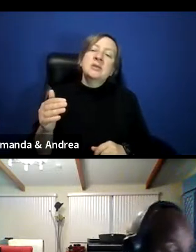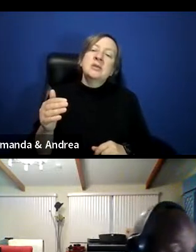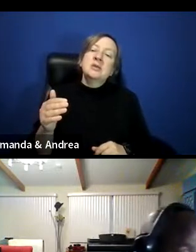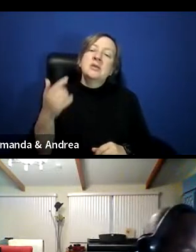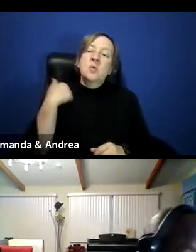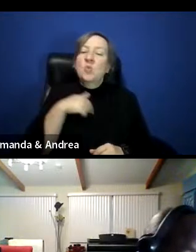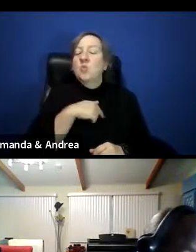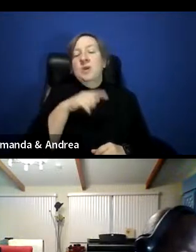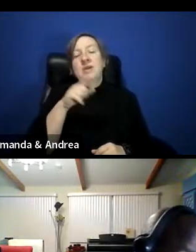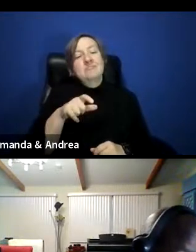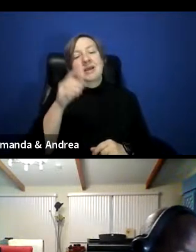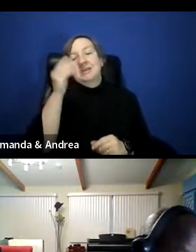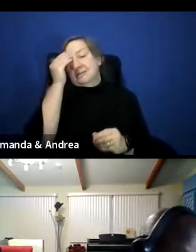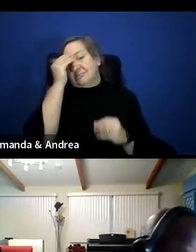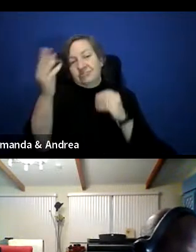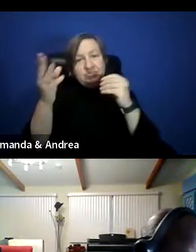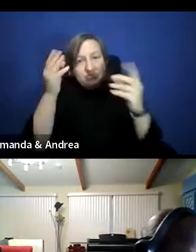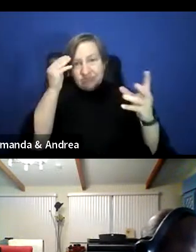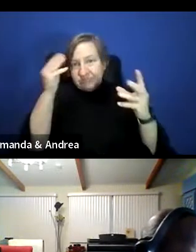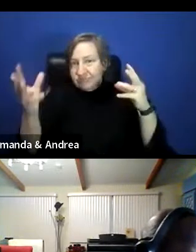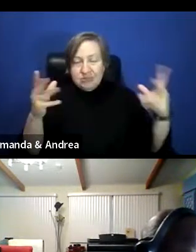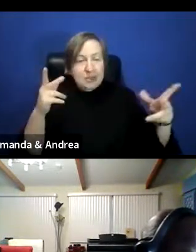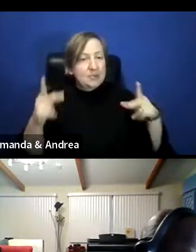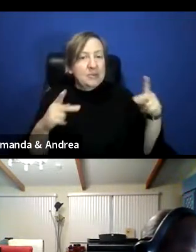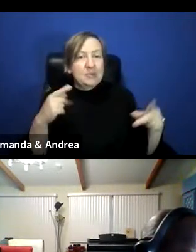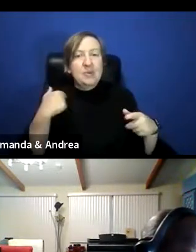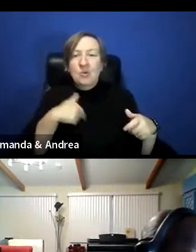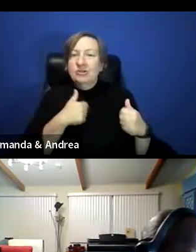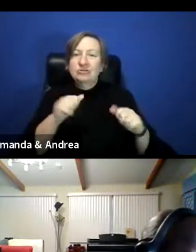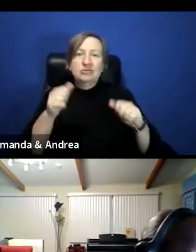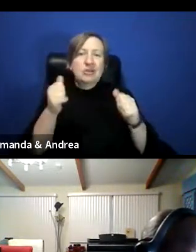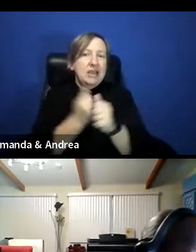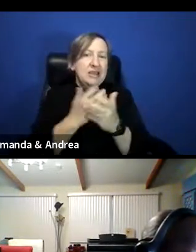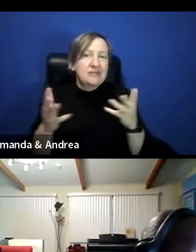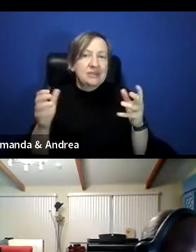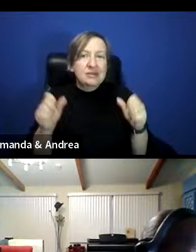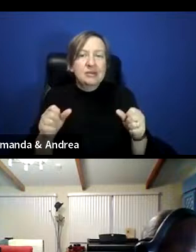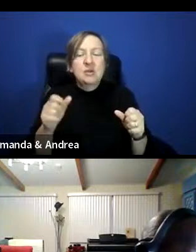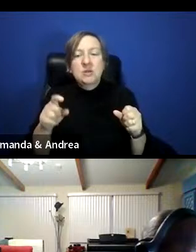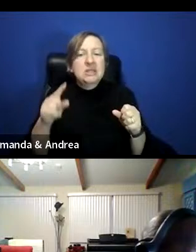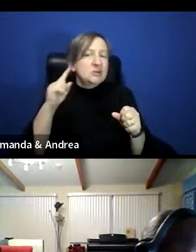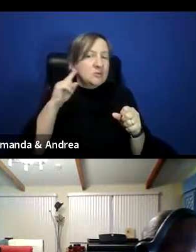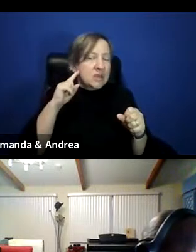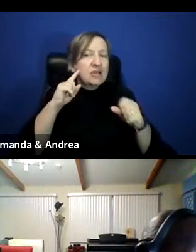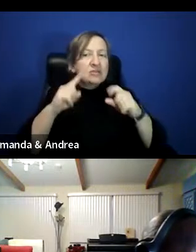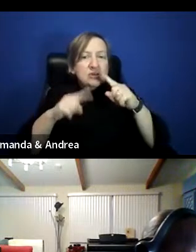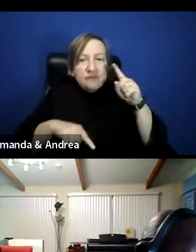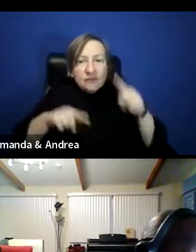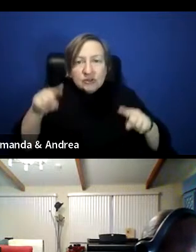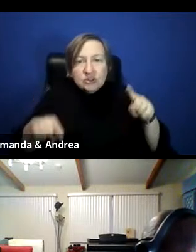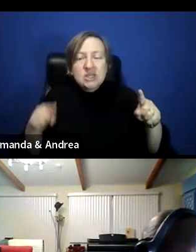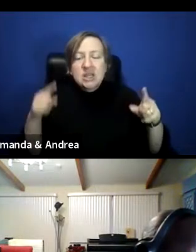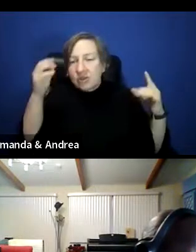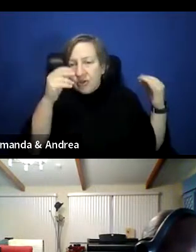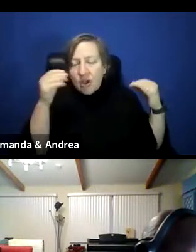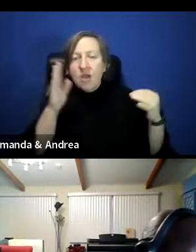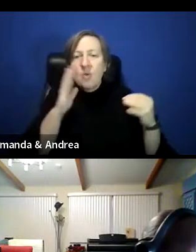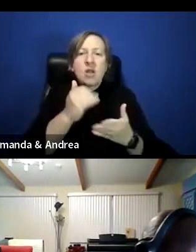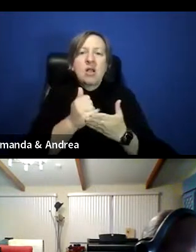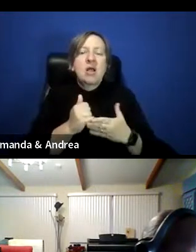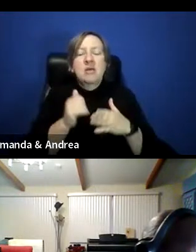We need to get the word out. We're doing everything we can. We need to hear the diversity of thought that's going to help make this a great